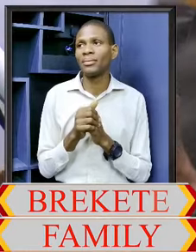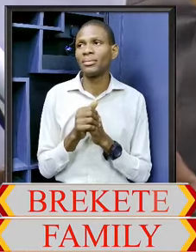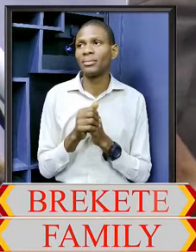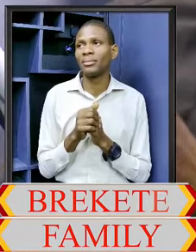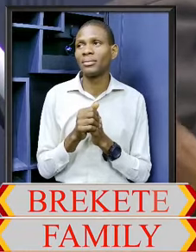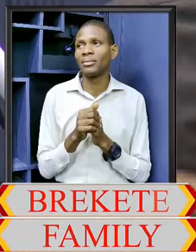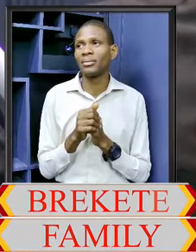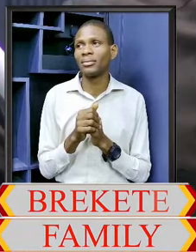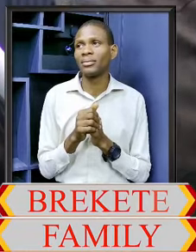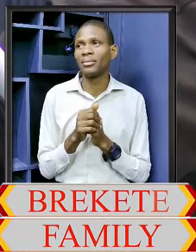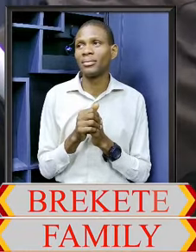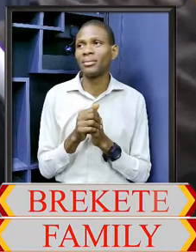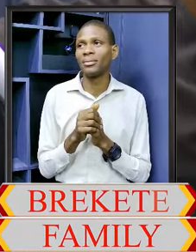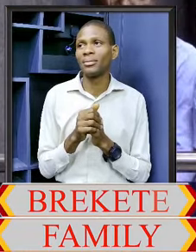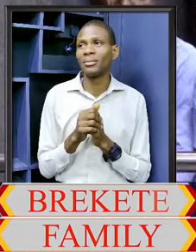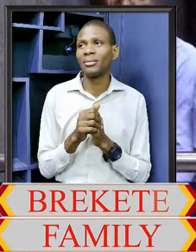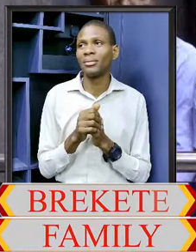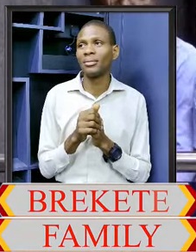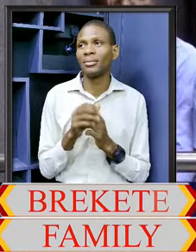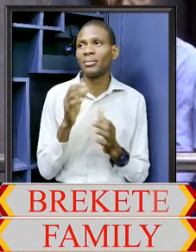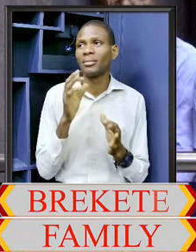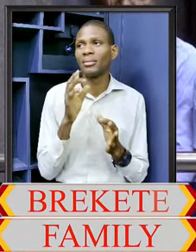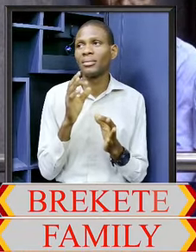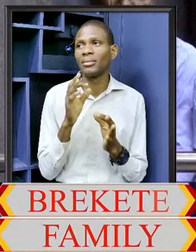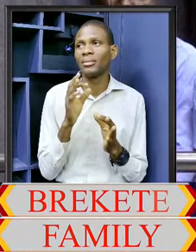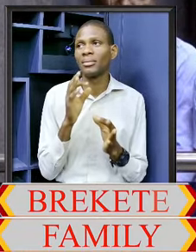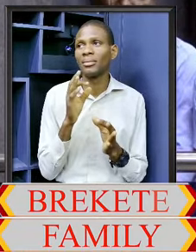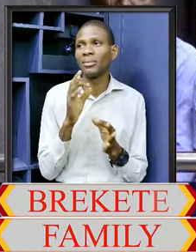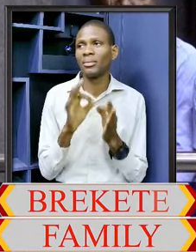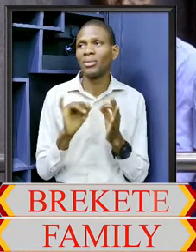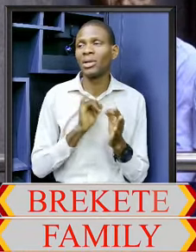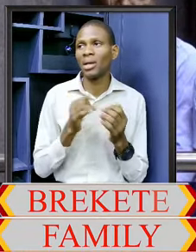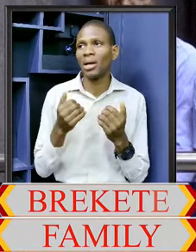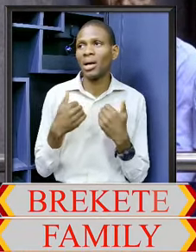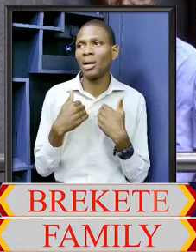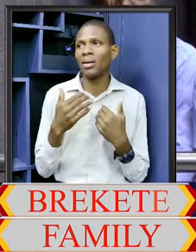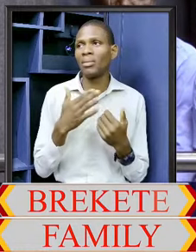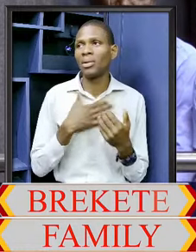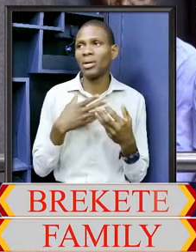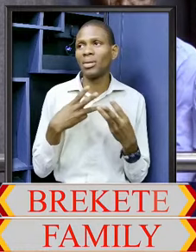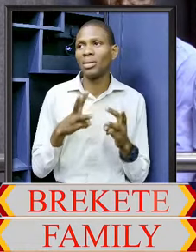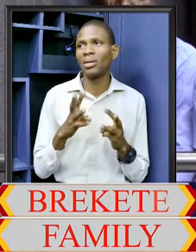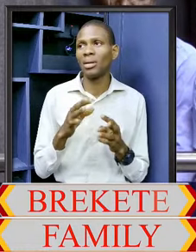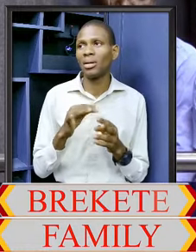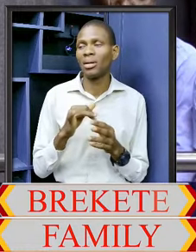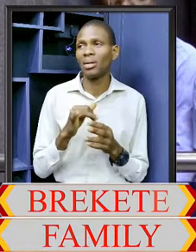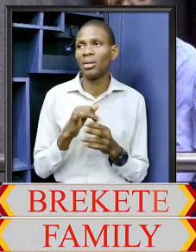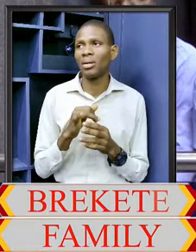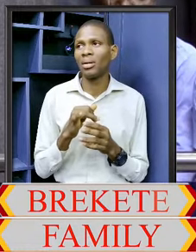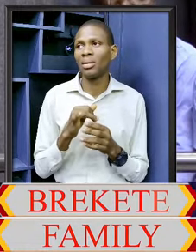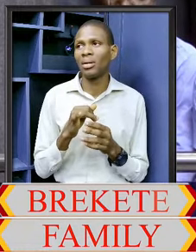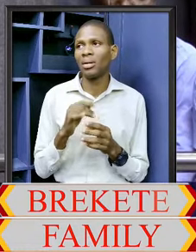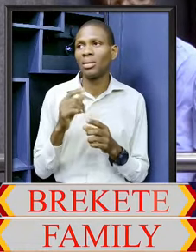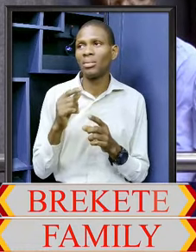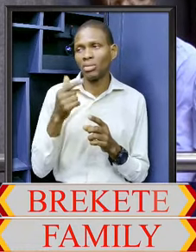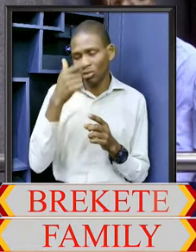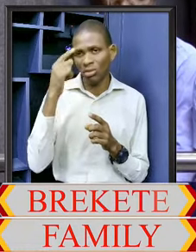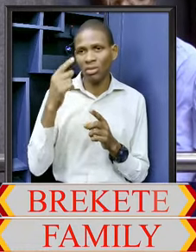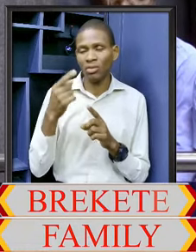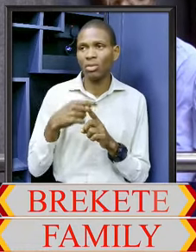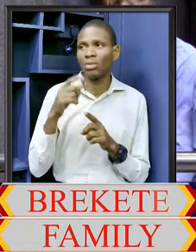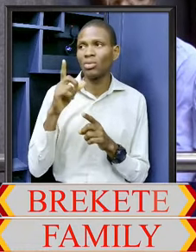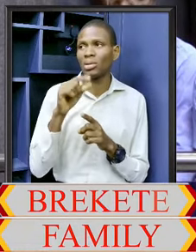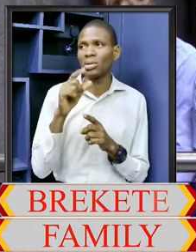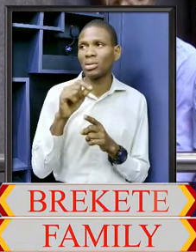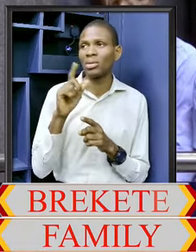You know, won't give him? If I have my will. You're not going to give him? No, because from 2021,